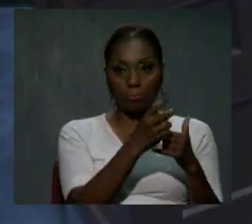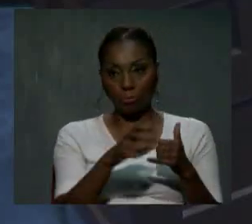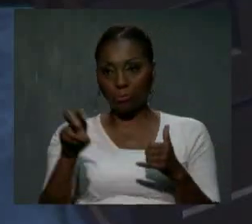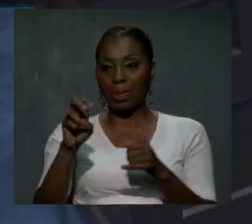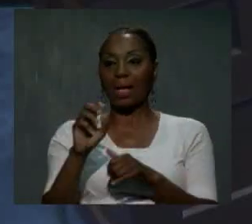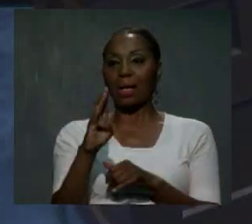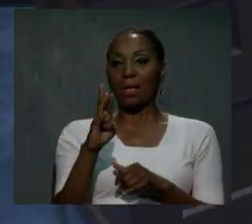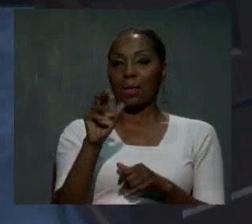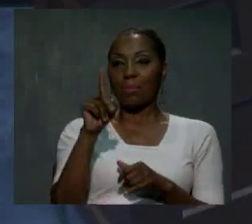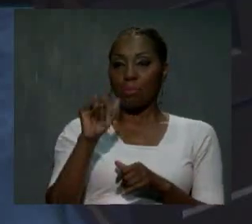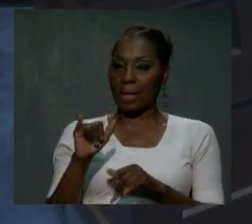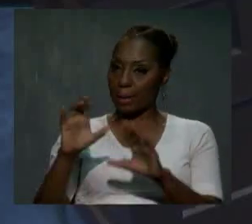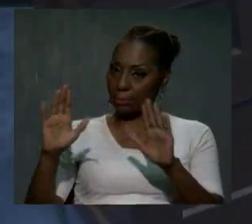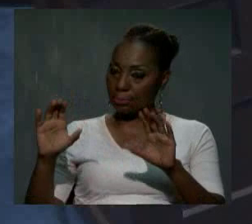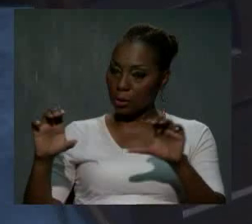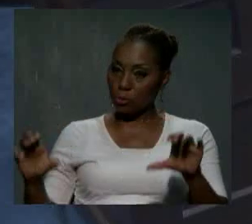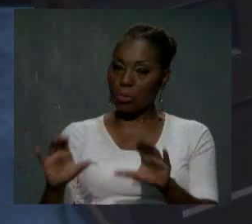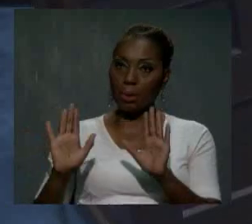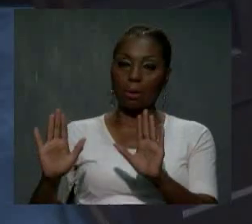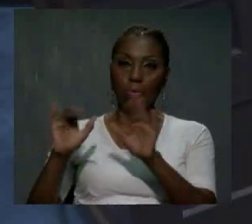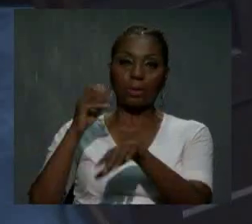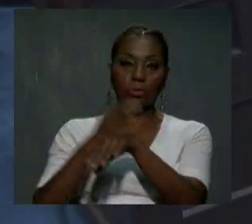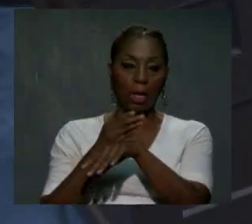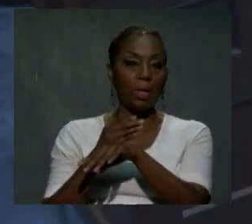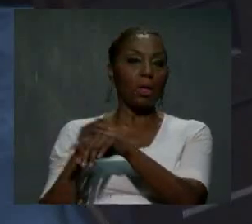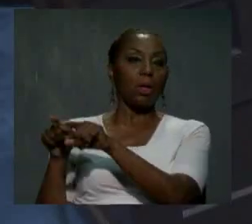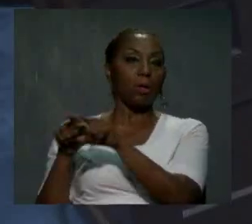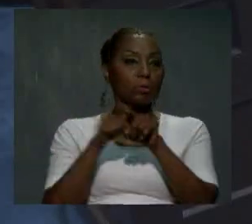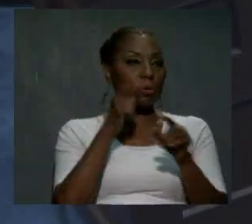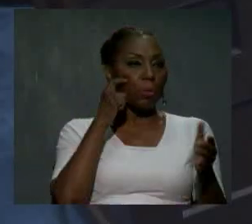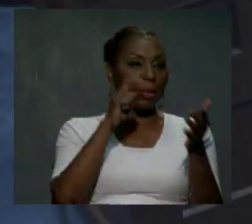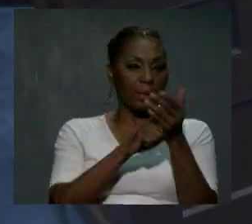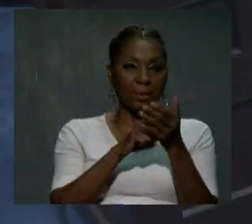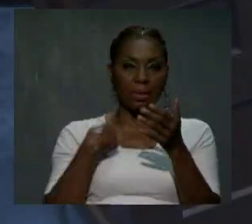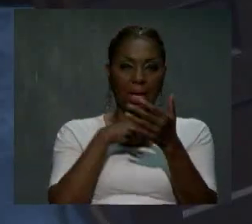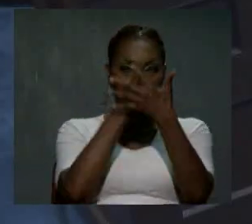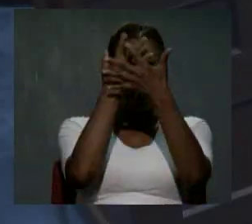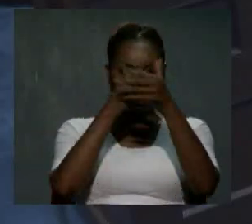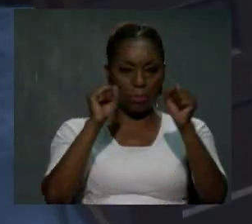job. I'd also like to recognize Mr. Mike Poor, who's the superintendent of our schools.